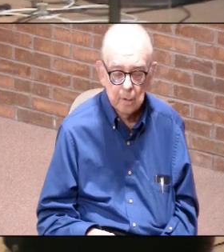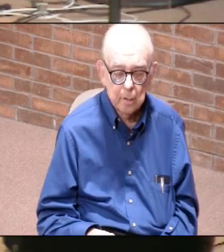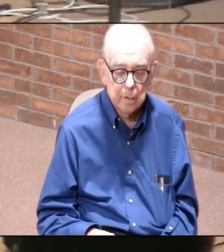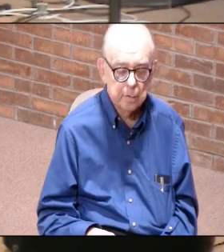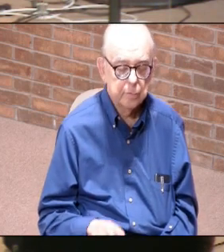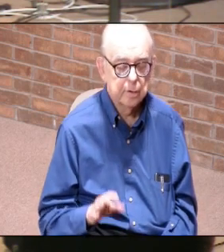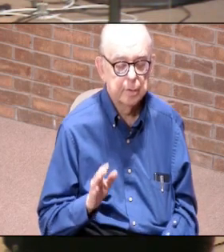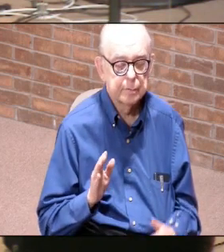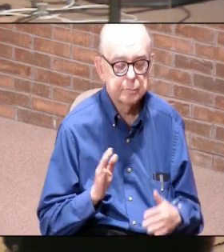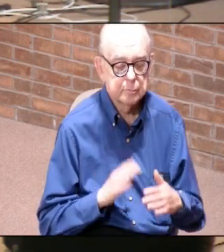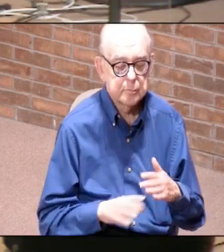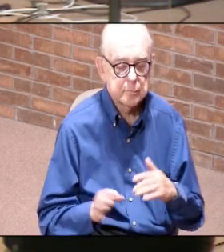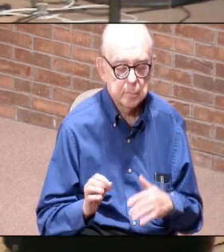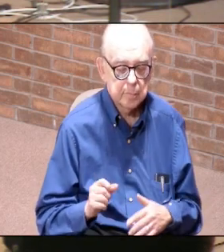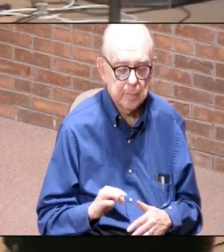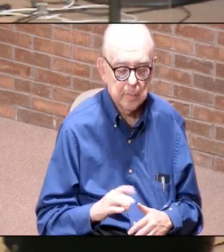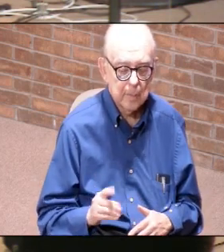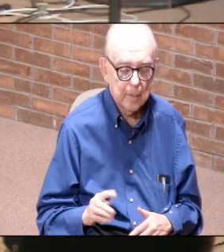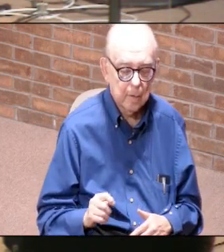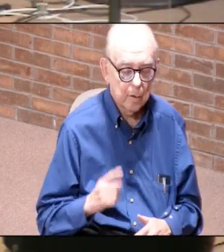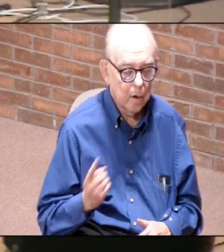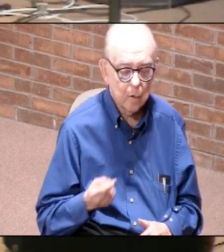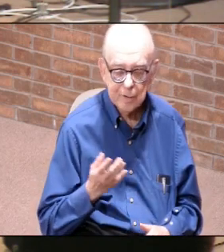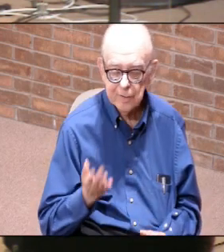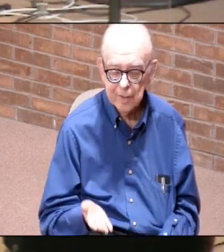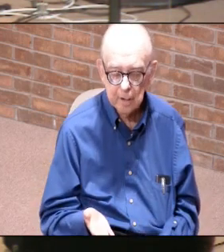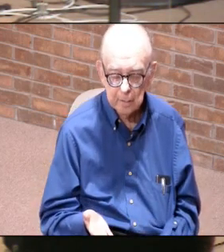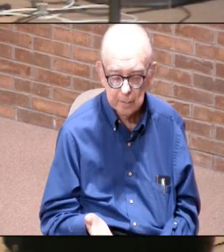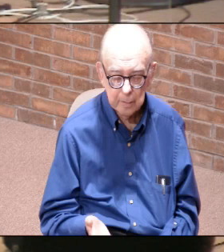the foundation will always be there.